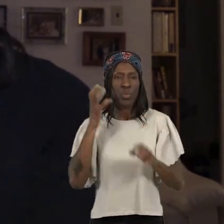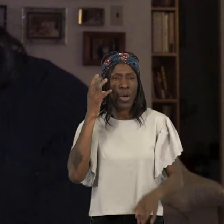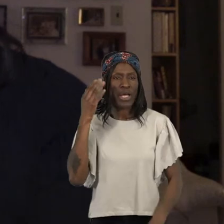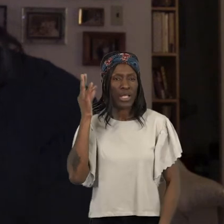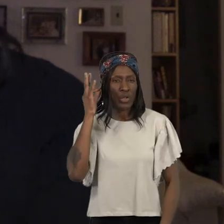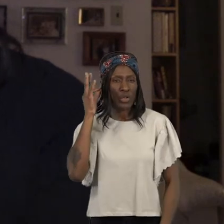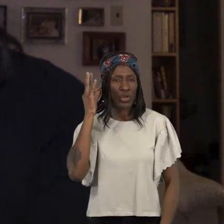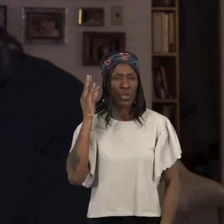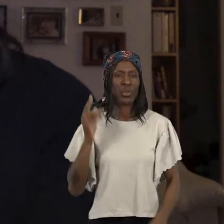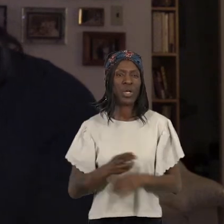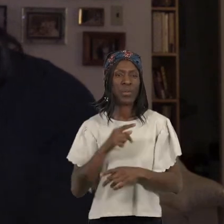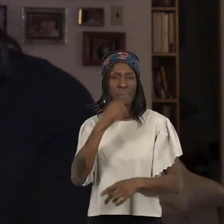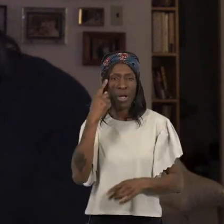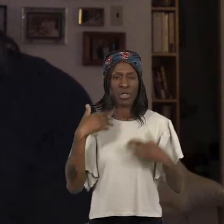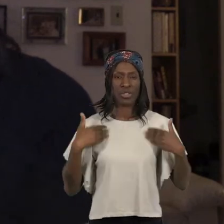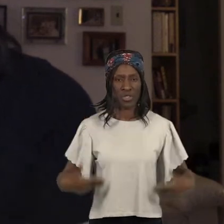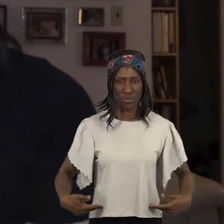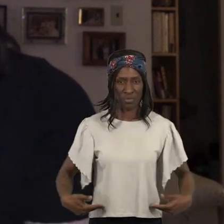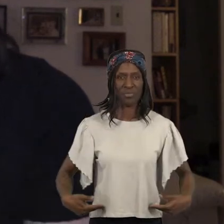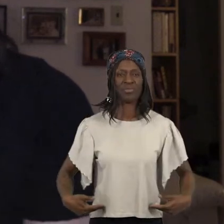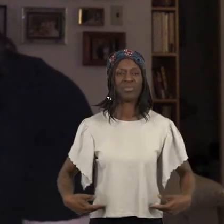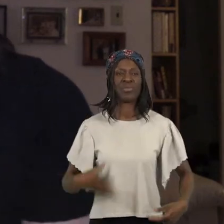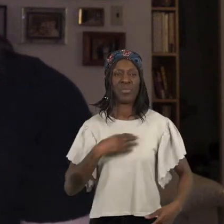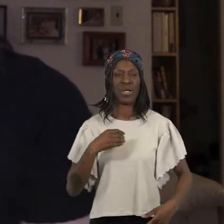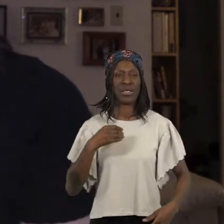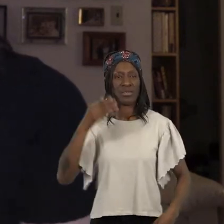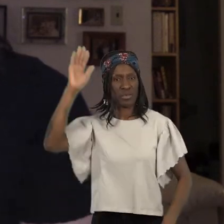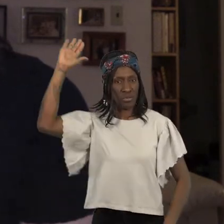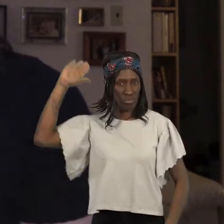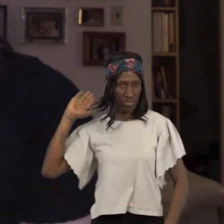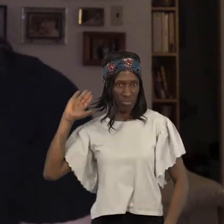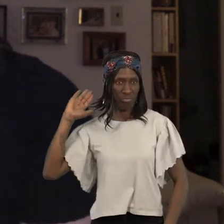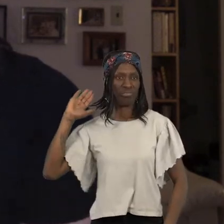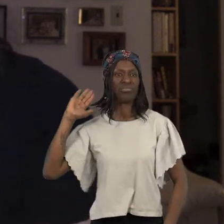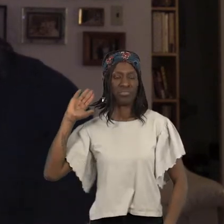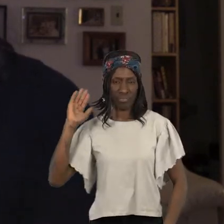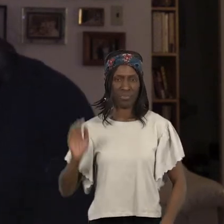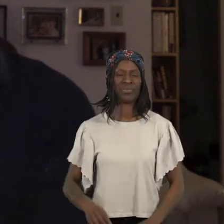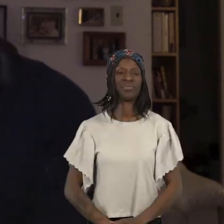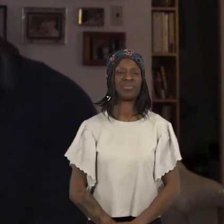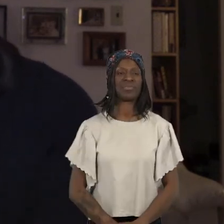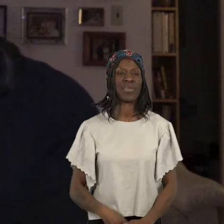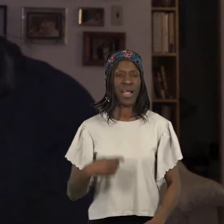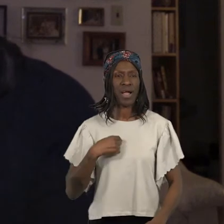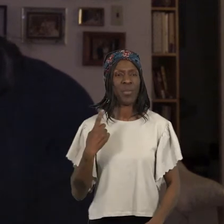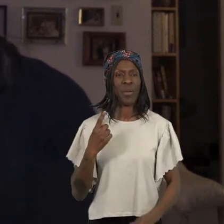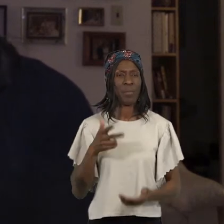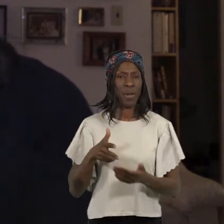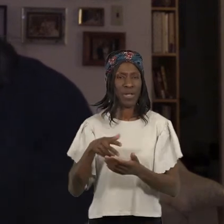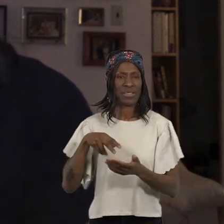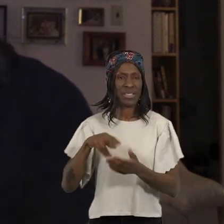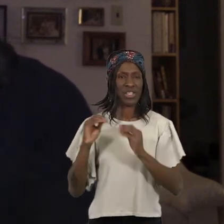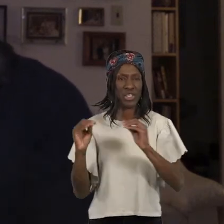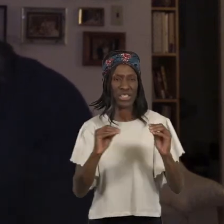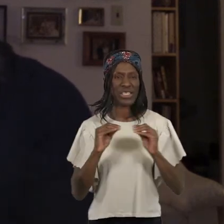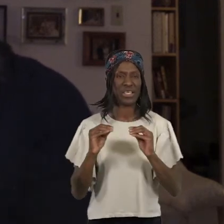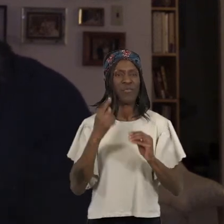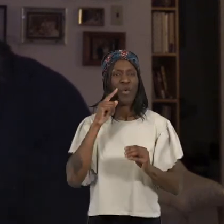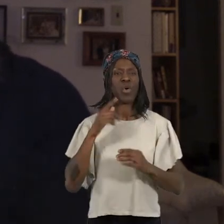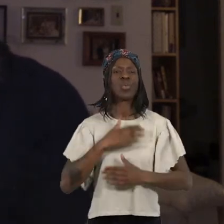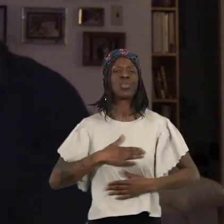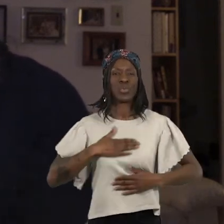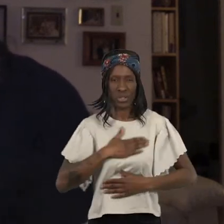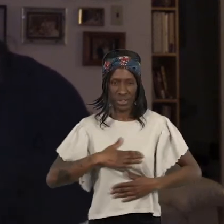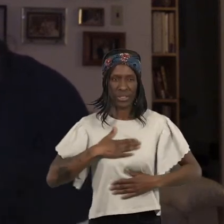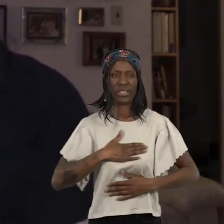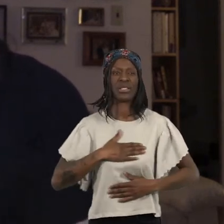glasses, dark brown hair, and I'm wearing a black shirt in front of a white background. I am one of Propeller's